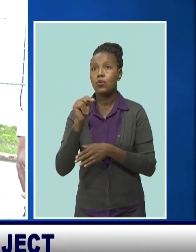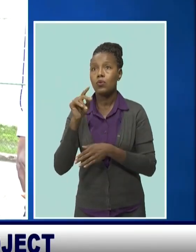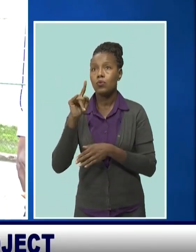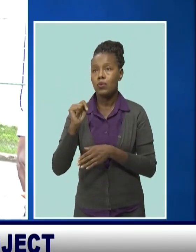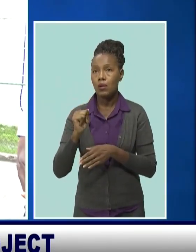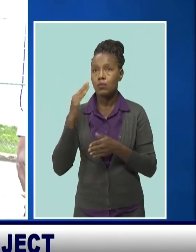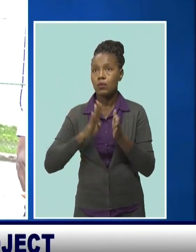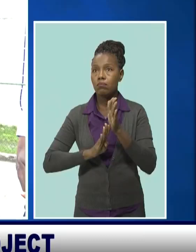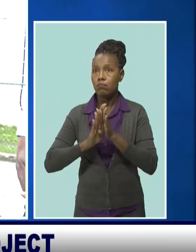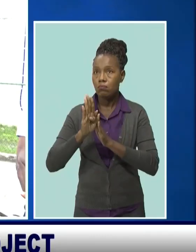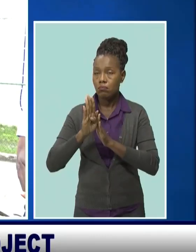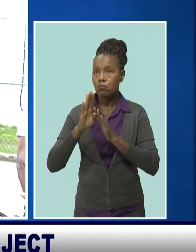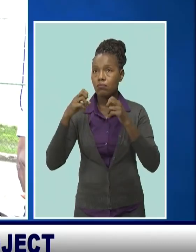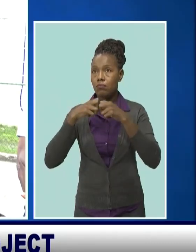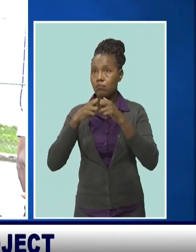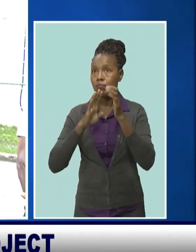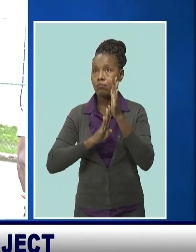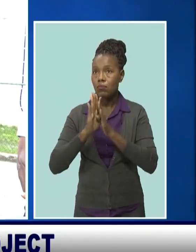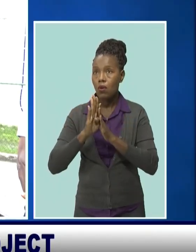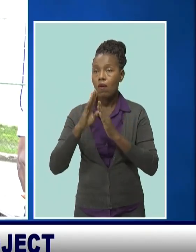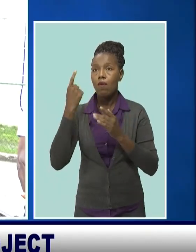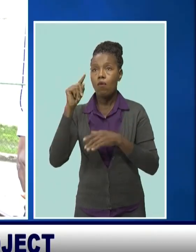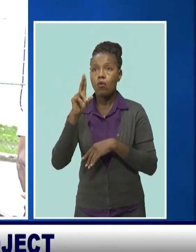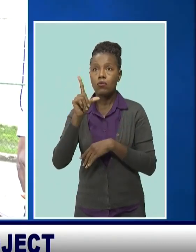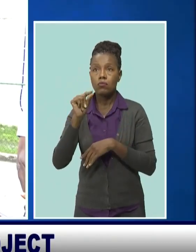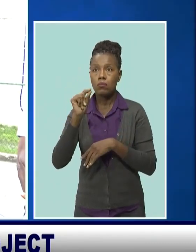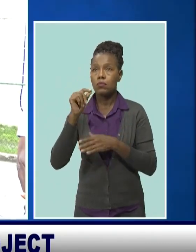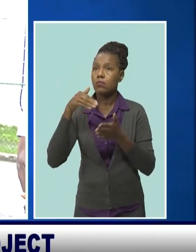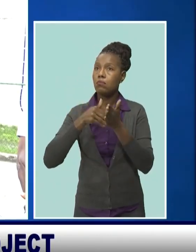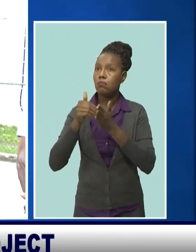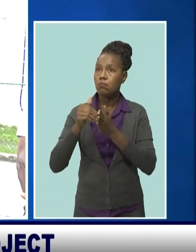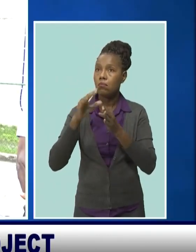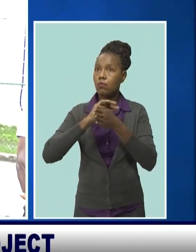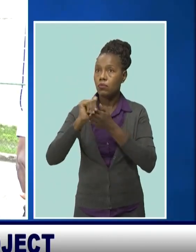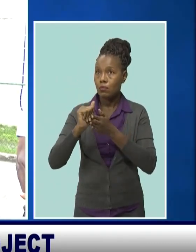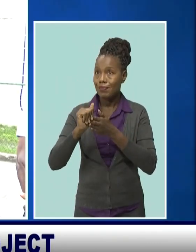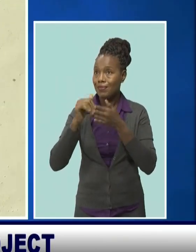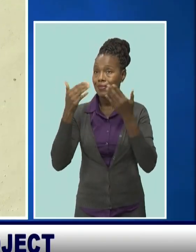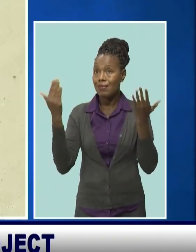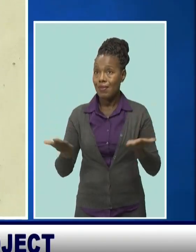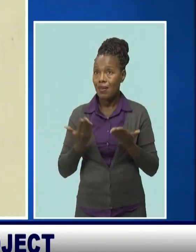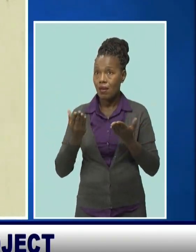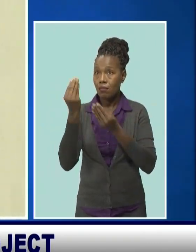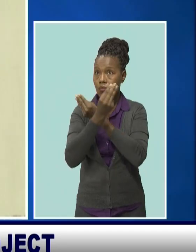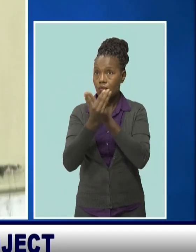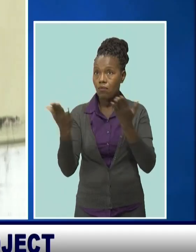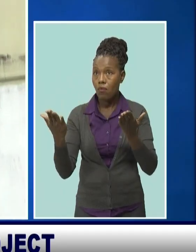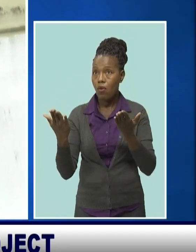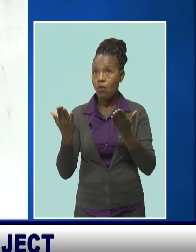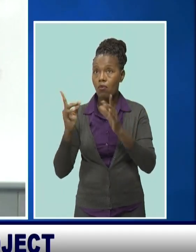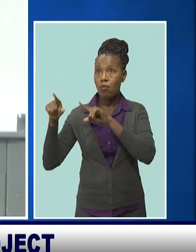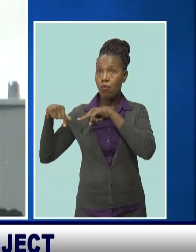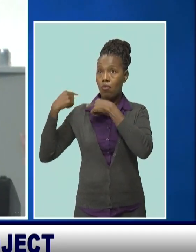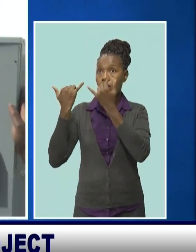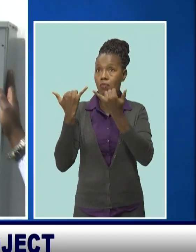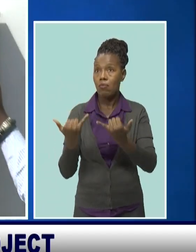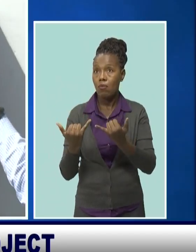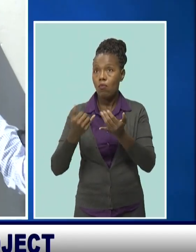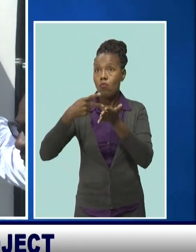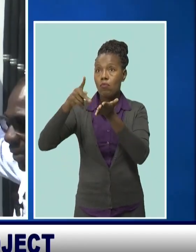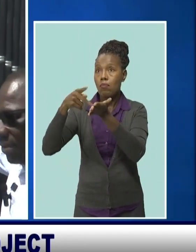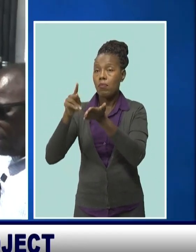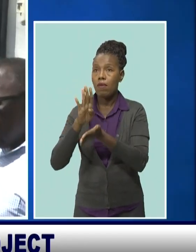of over $20 million. And I'm here to tell Barbadians that thus far we have spent